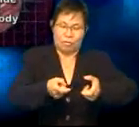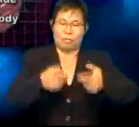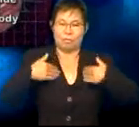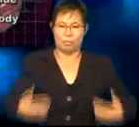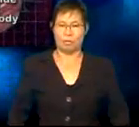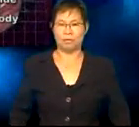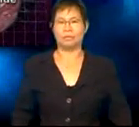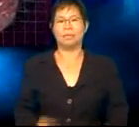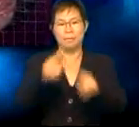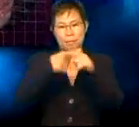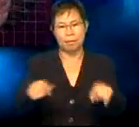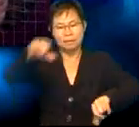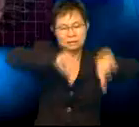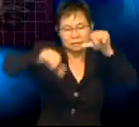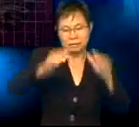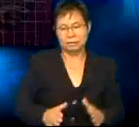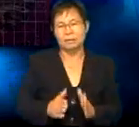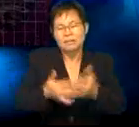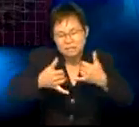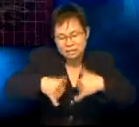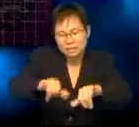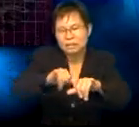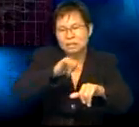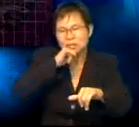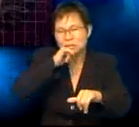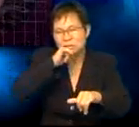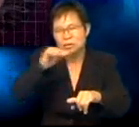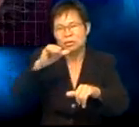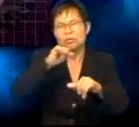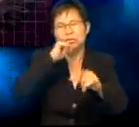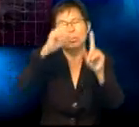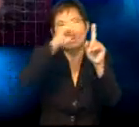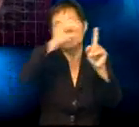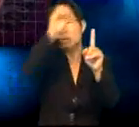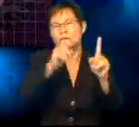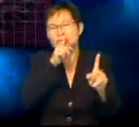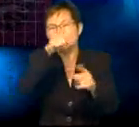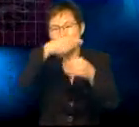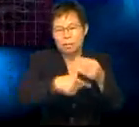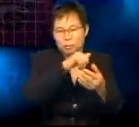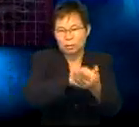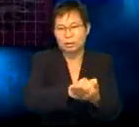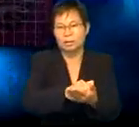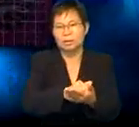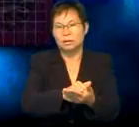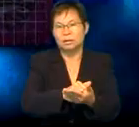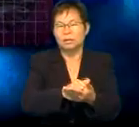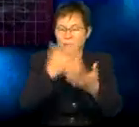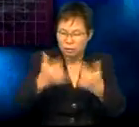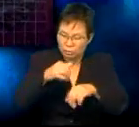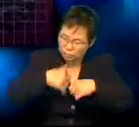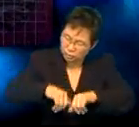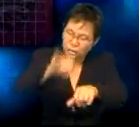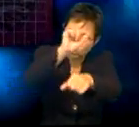body. But scientists are still not 100% sure of that. They're still working on